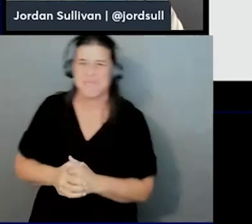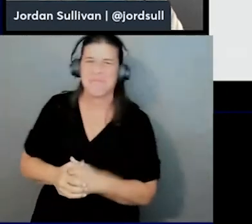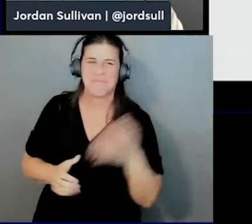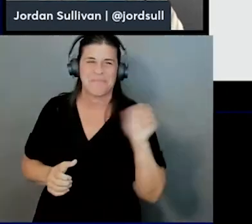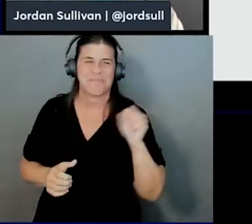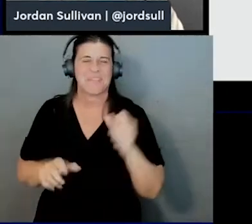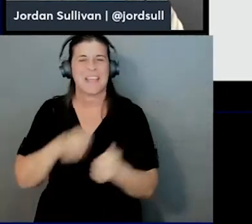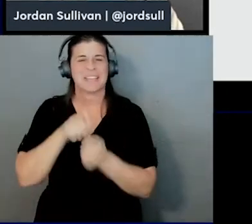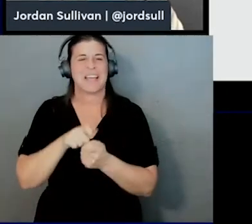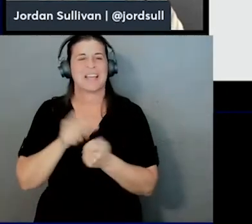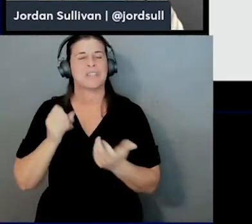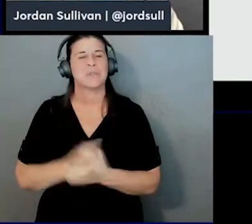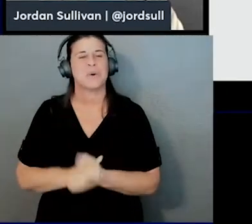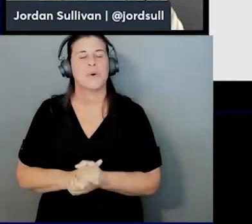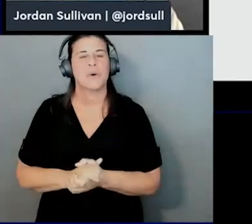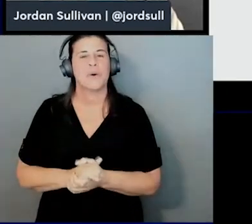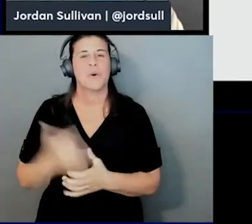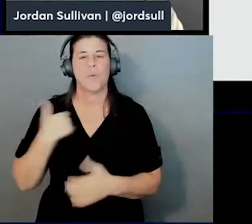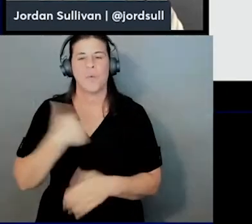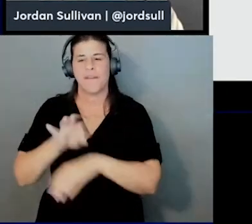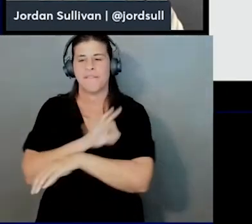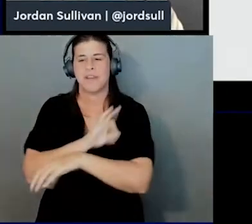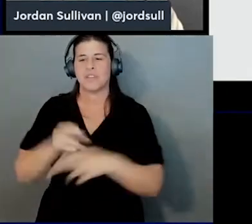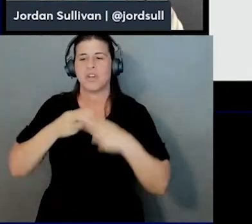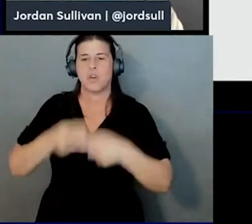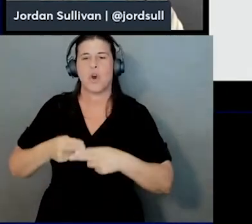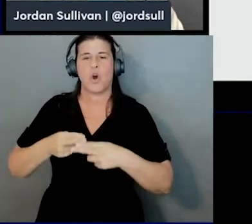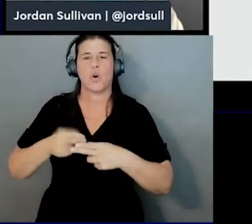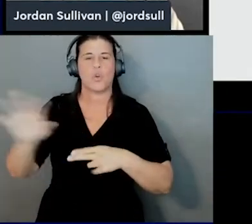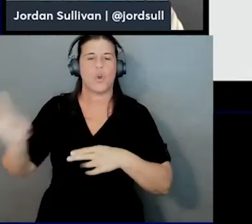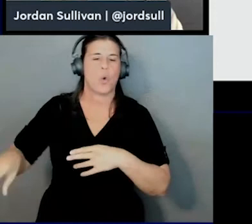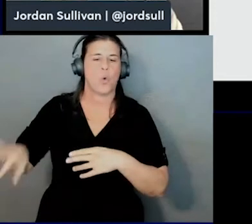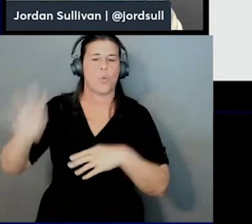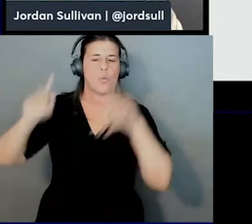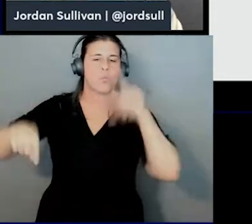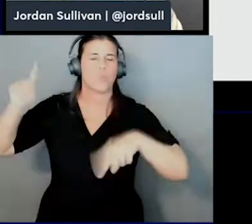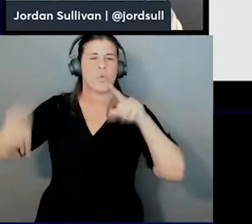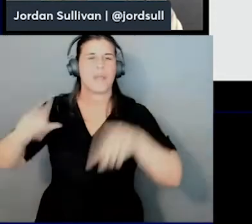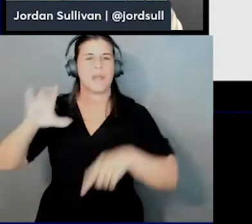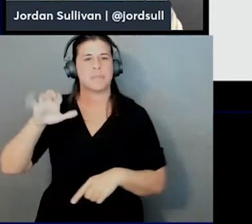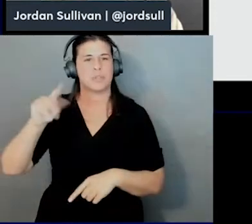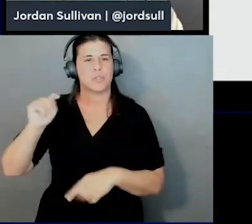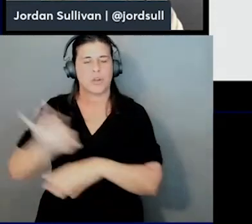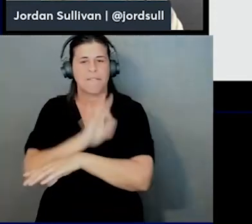So we have function called random circuits. It's a Qiskit built-in function which generates your